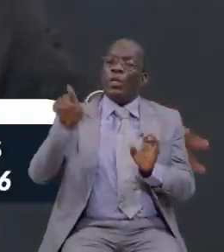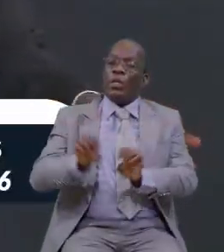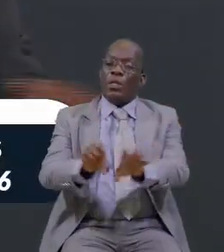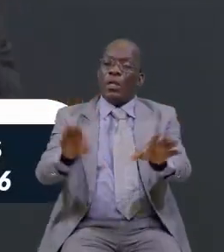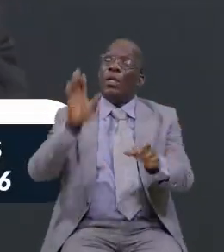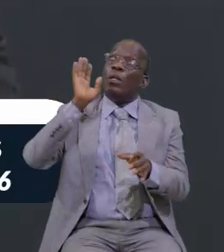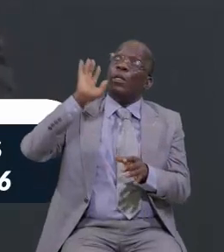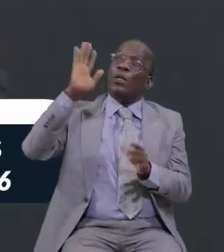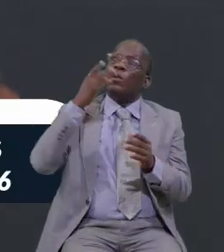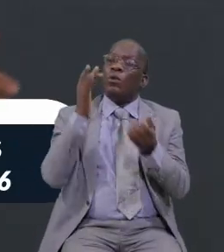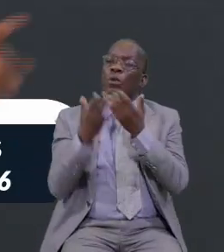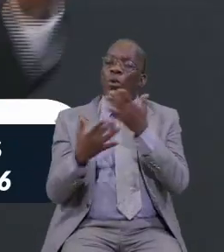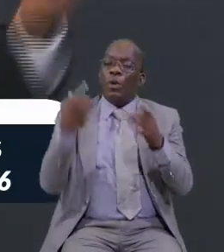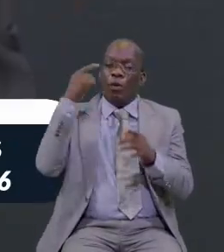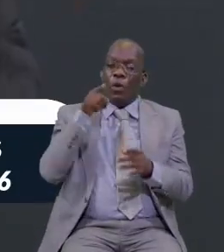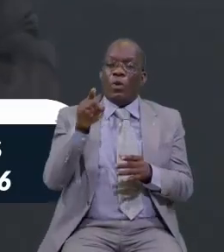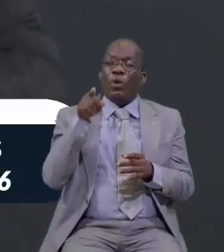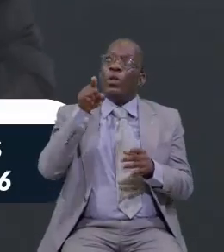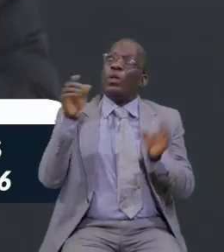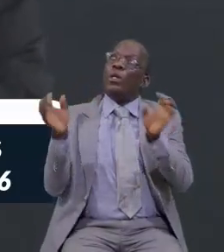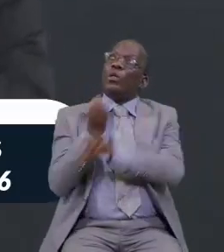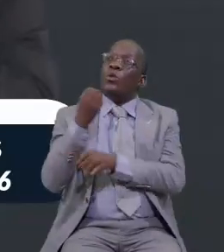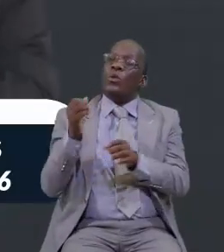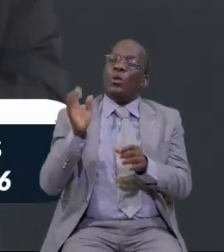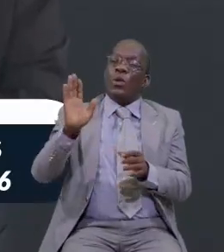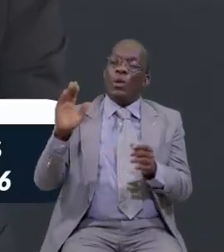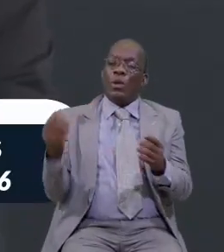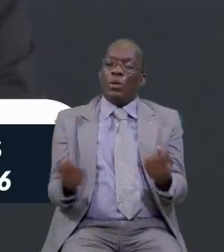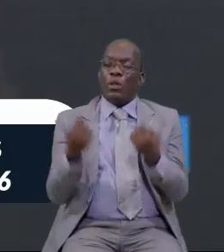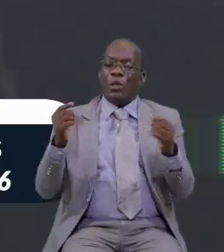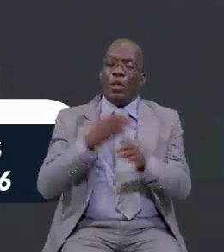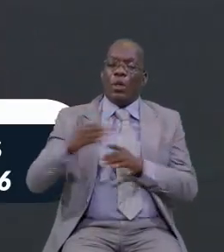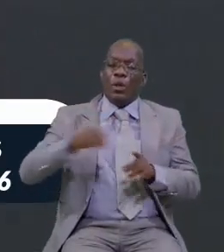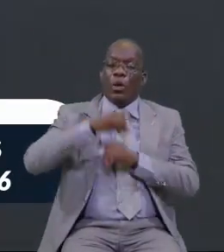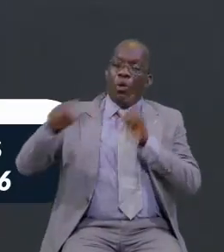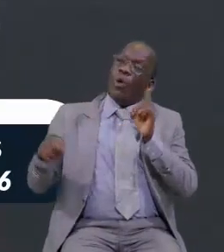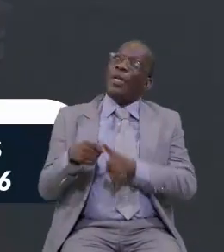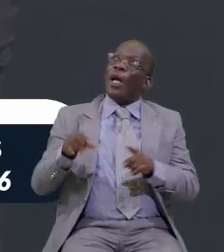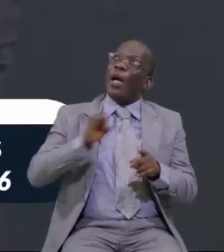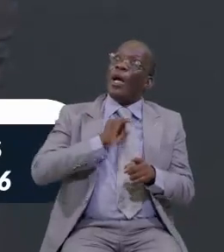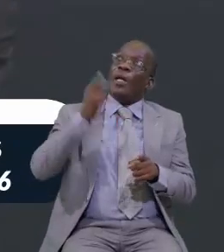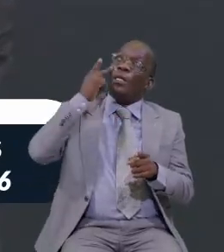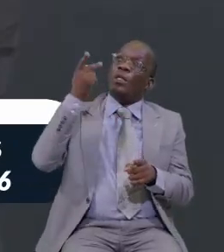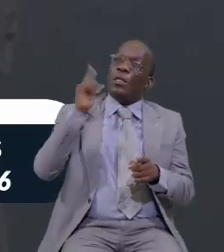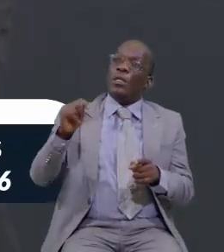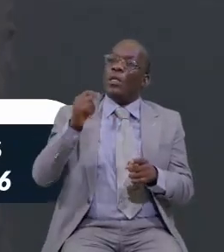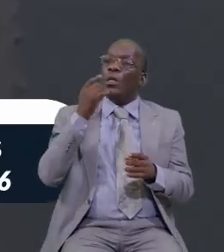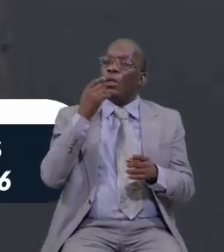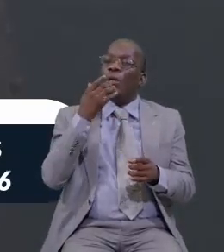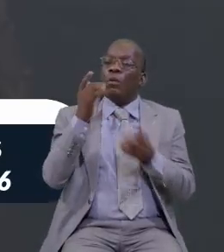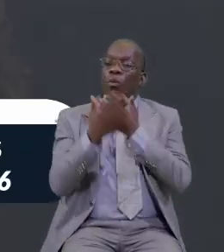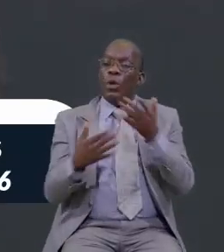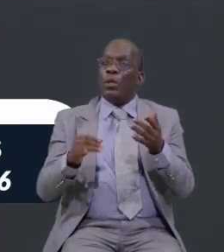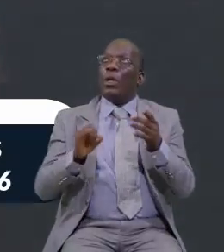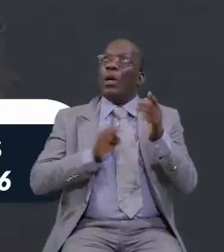entrance of the Lord, the proclamation of the Lord still stands. When I see the blood, I will pass over them.